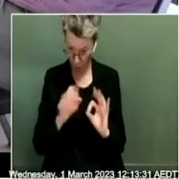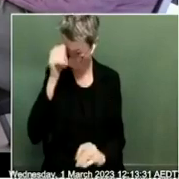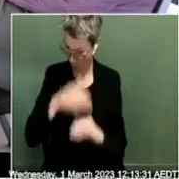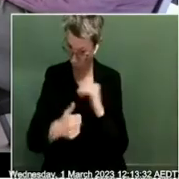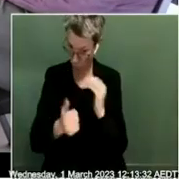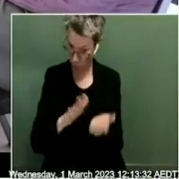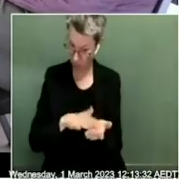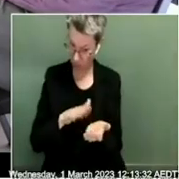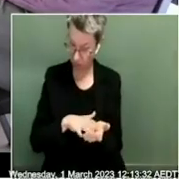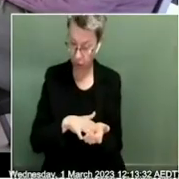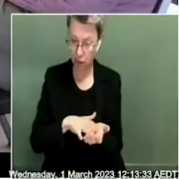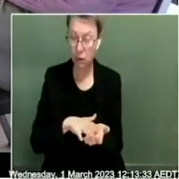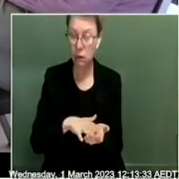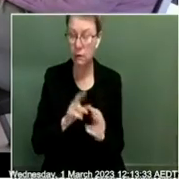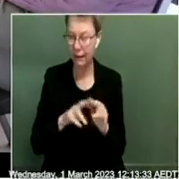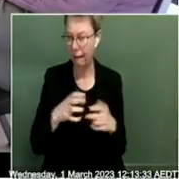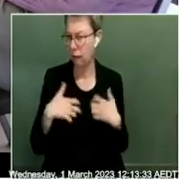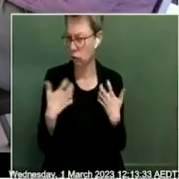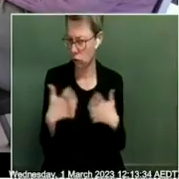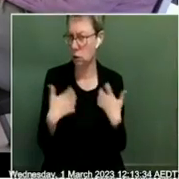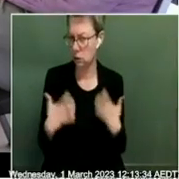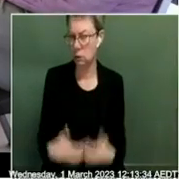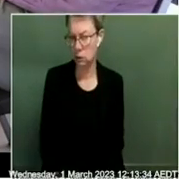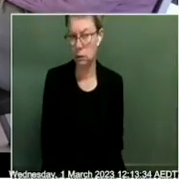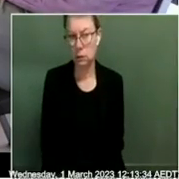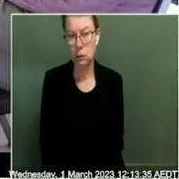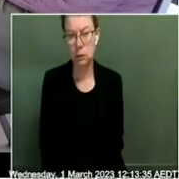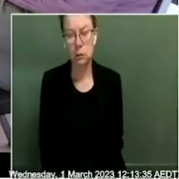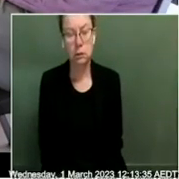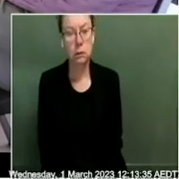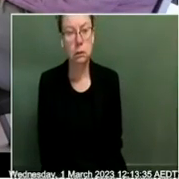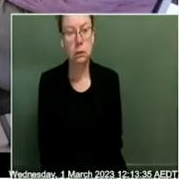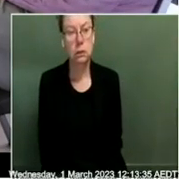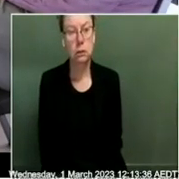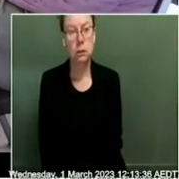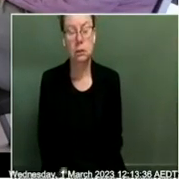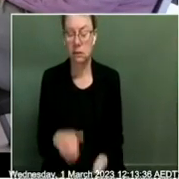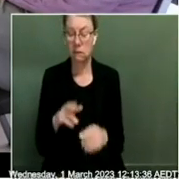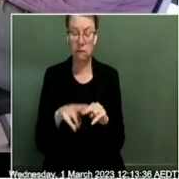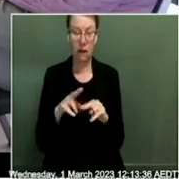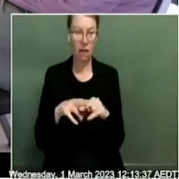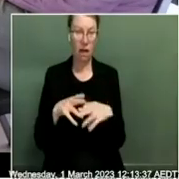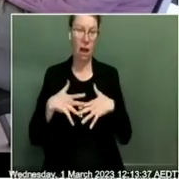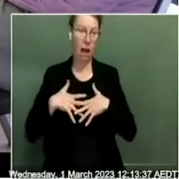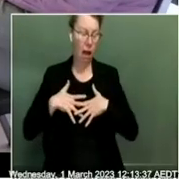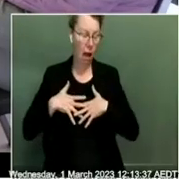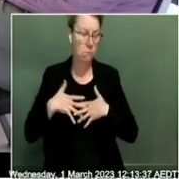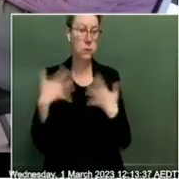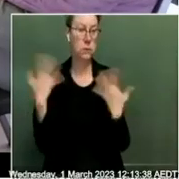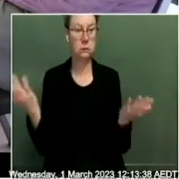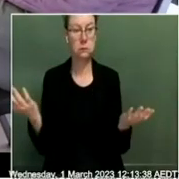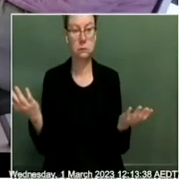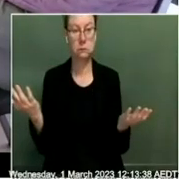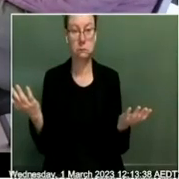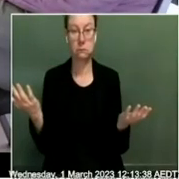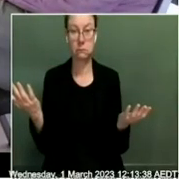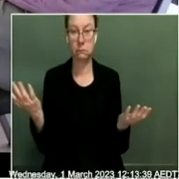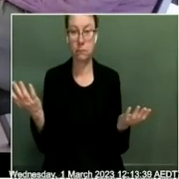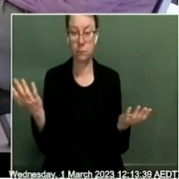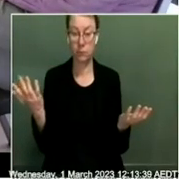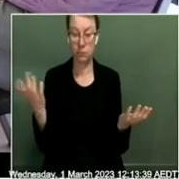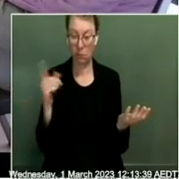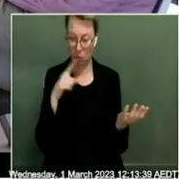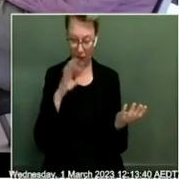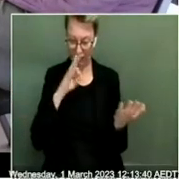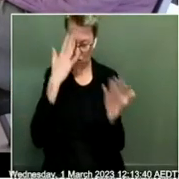Yeah, and he was so upset about her not being respected or listened to, you know.